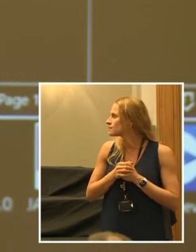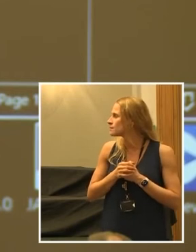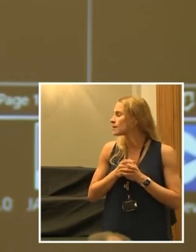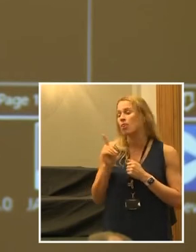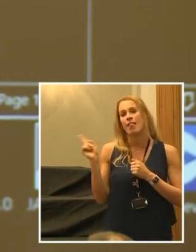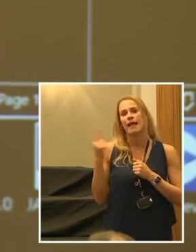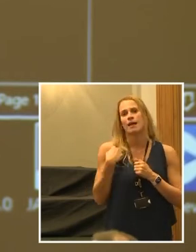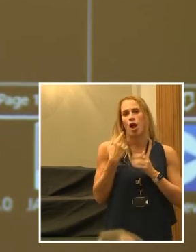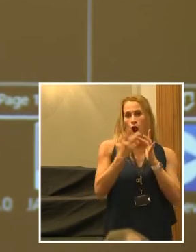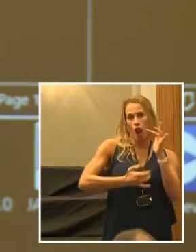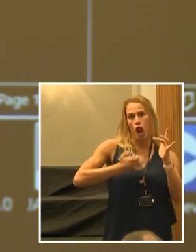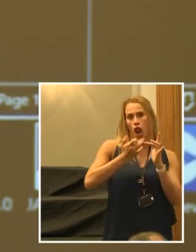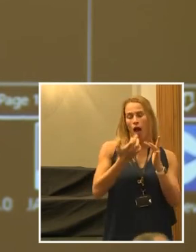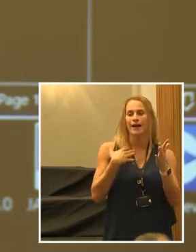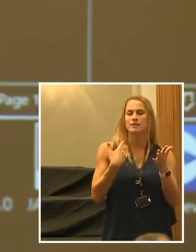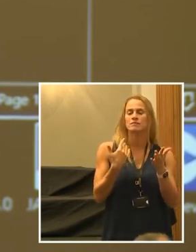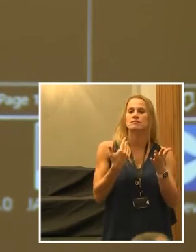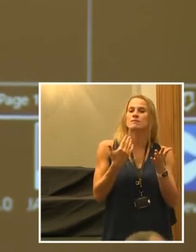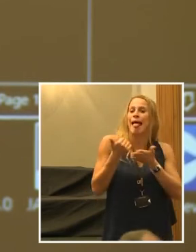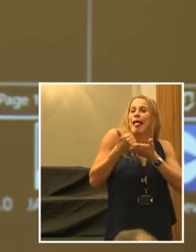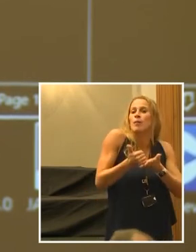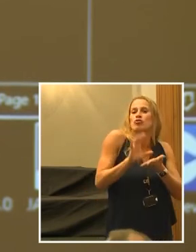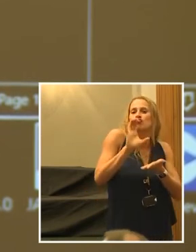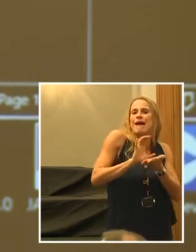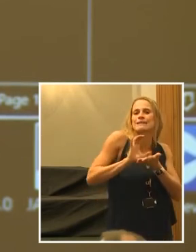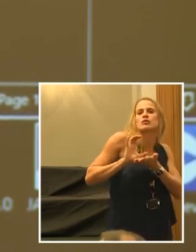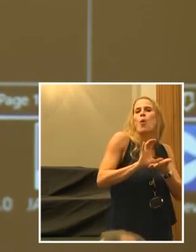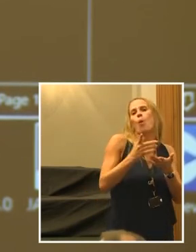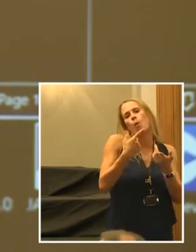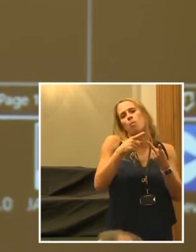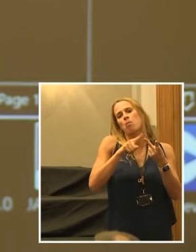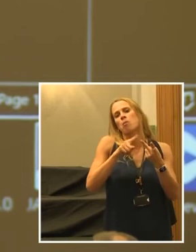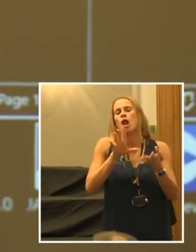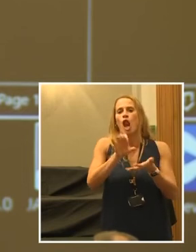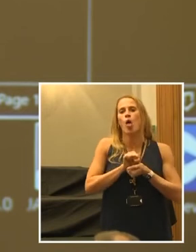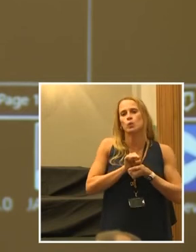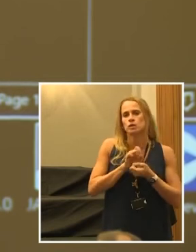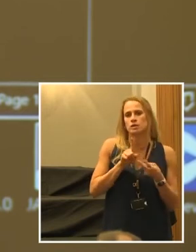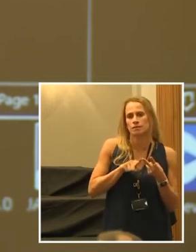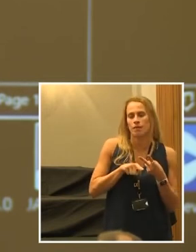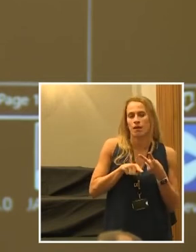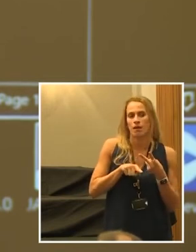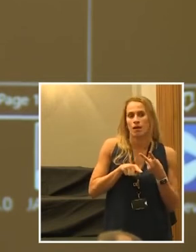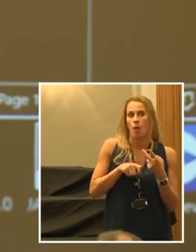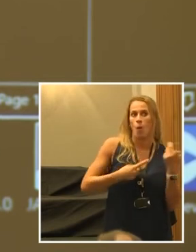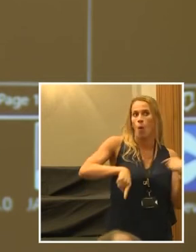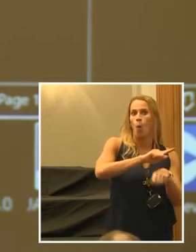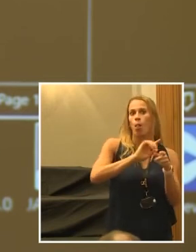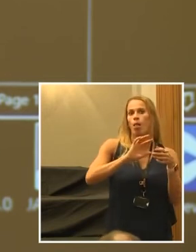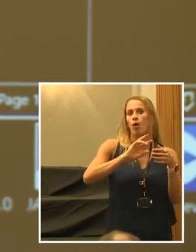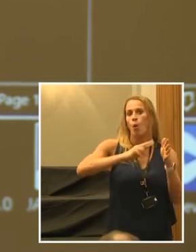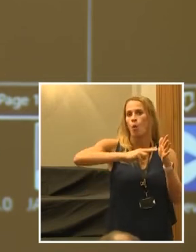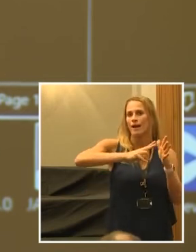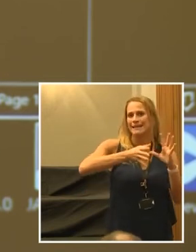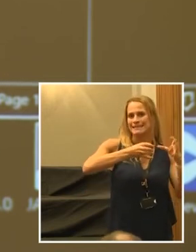they do loans, but the only difference I'd say is all of these solutions do require that you've spoken to a professional. So not me,